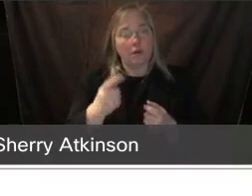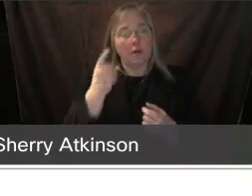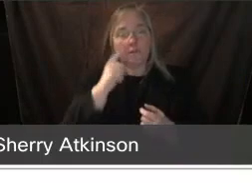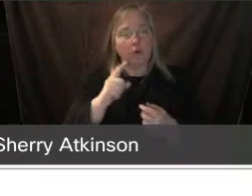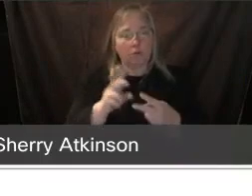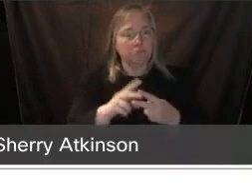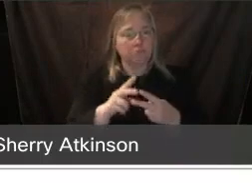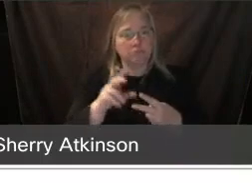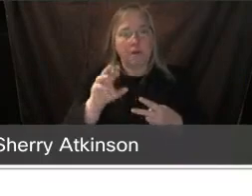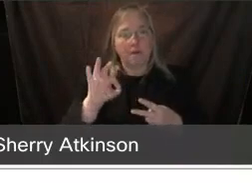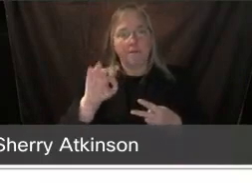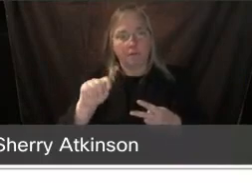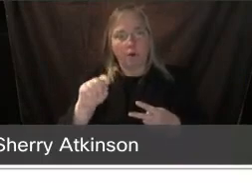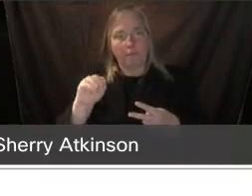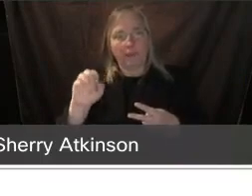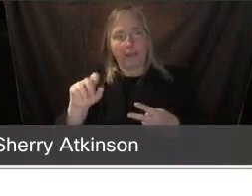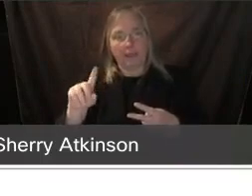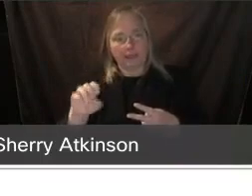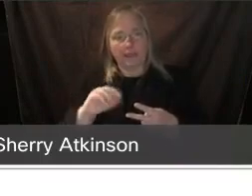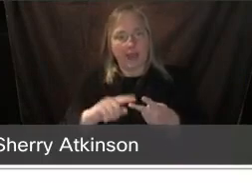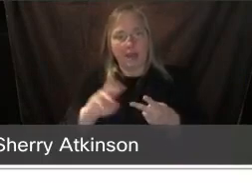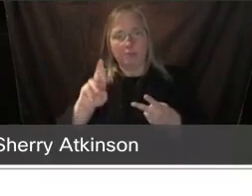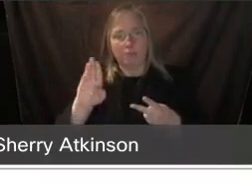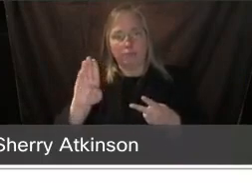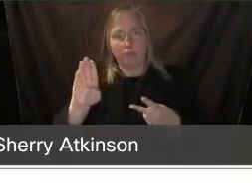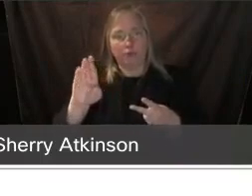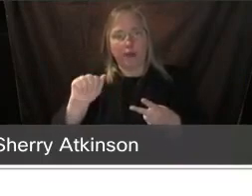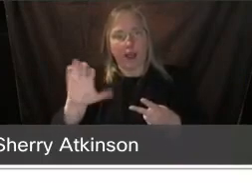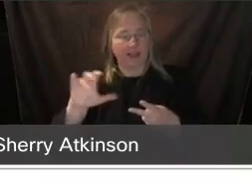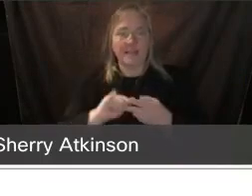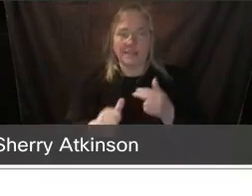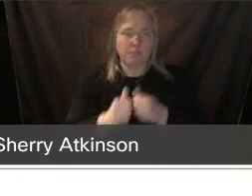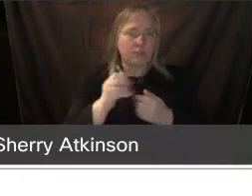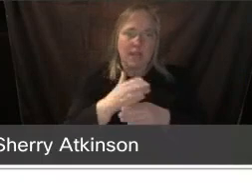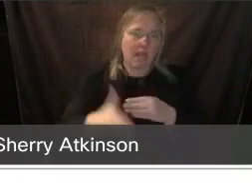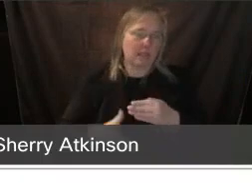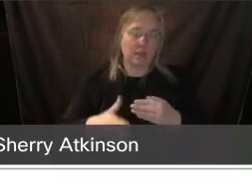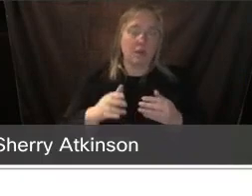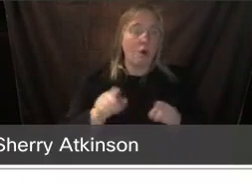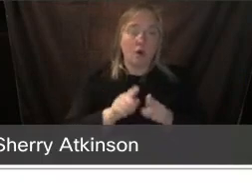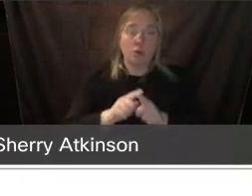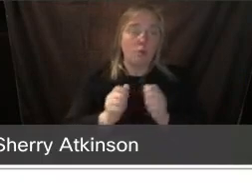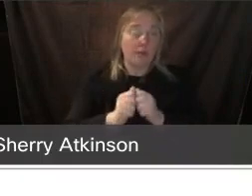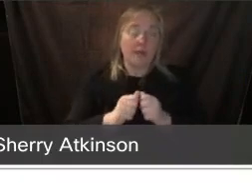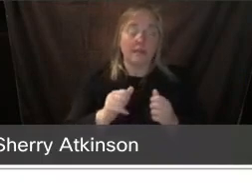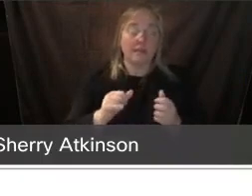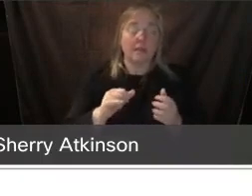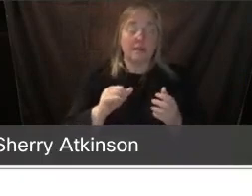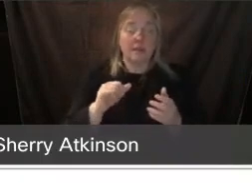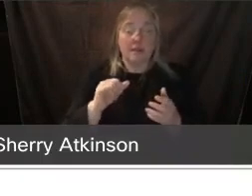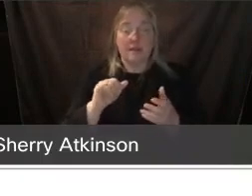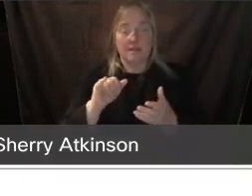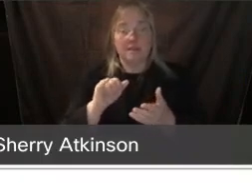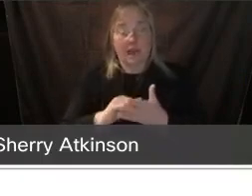has largely ended. And with that also, with the development, the amount of land available in the future